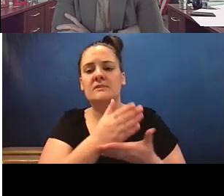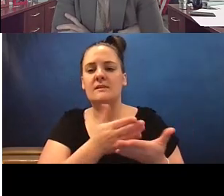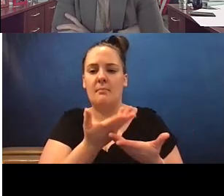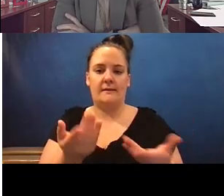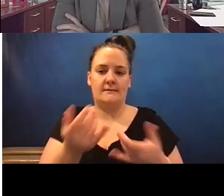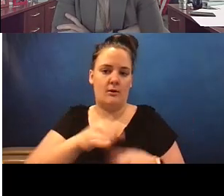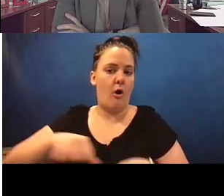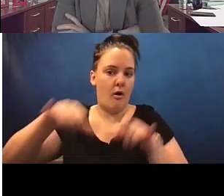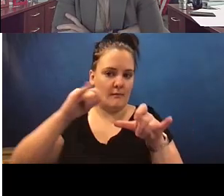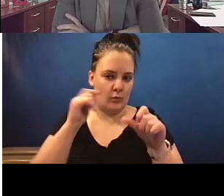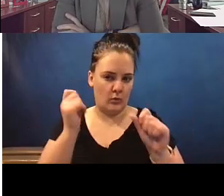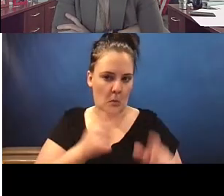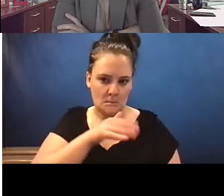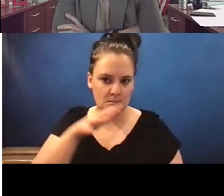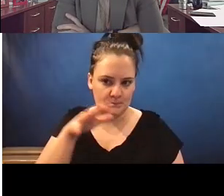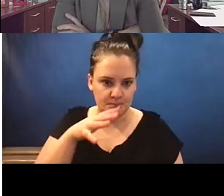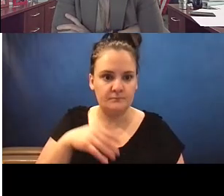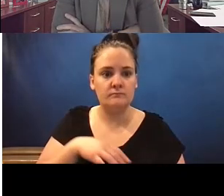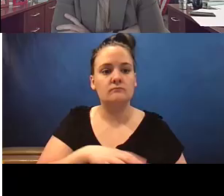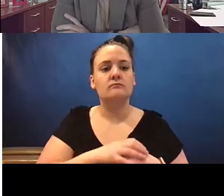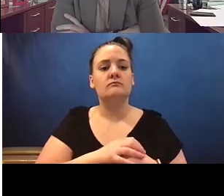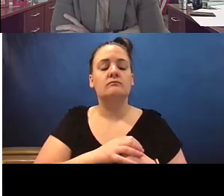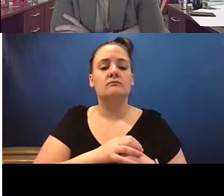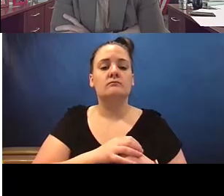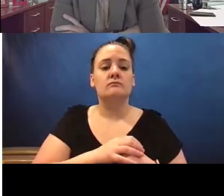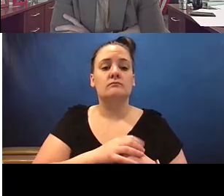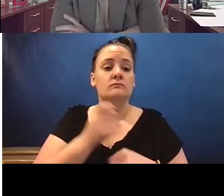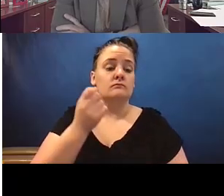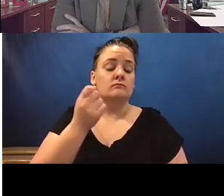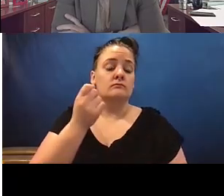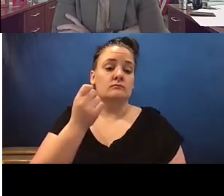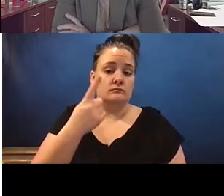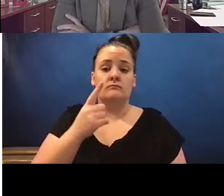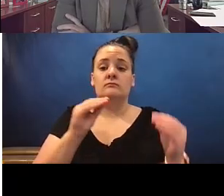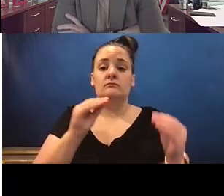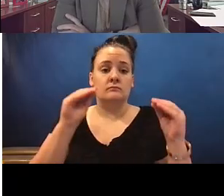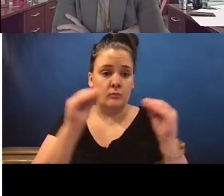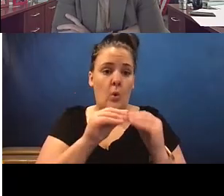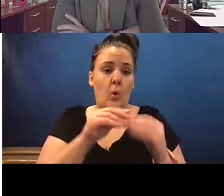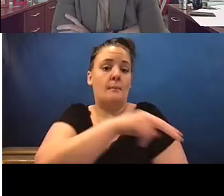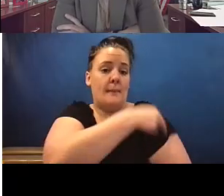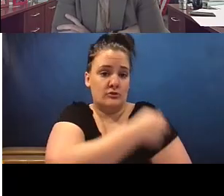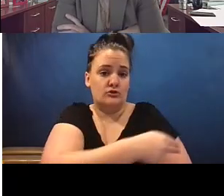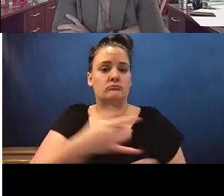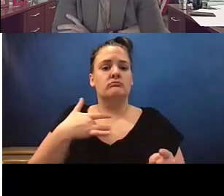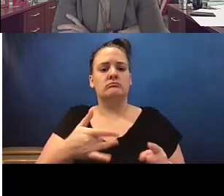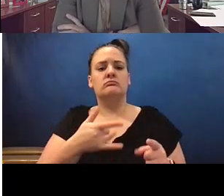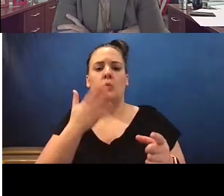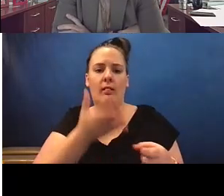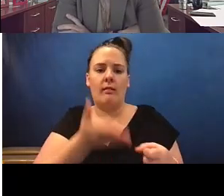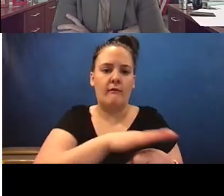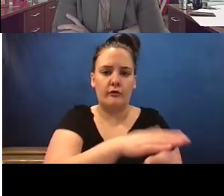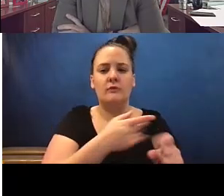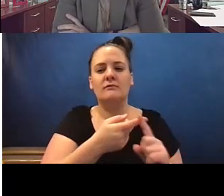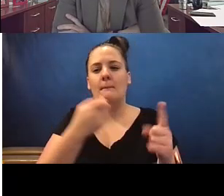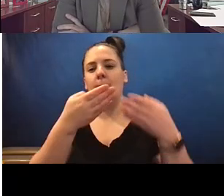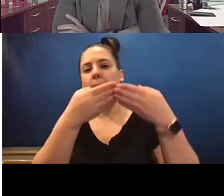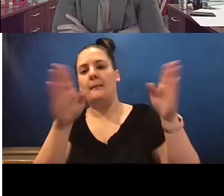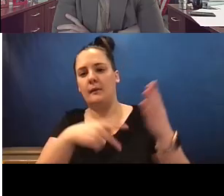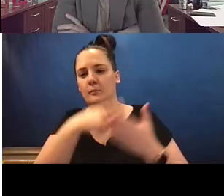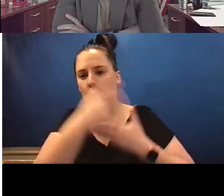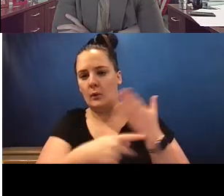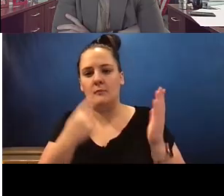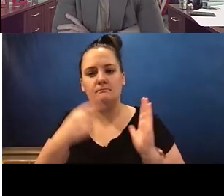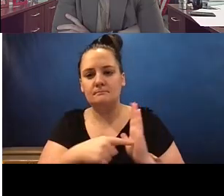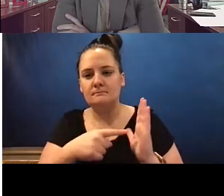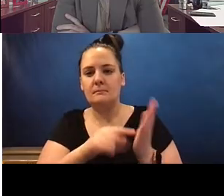common. A higher payer mix of patients in public programs, Medicare and Medicaid. Higher and compensated care.